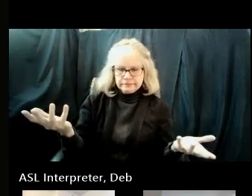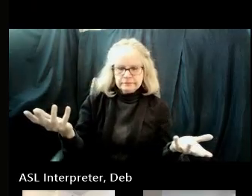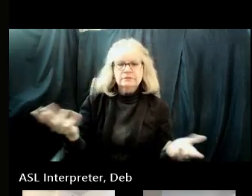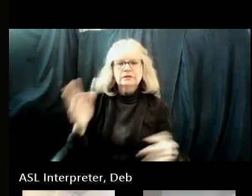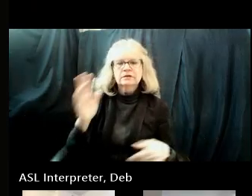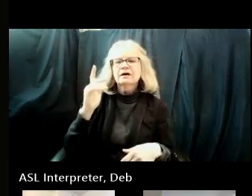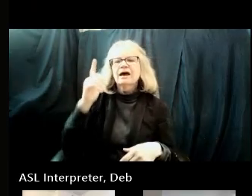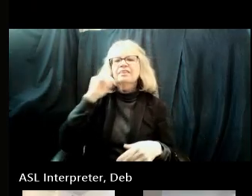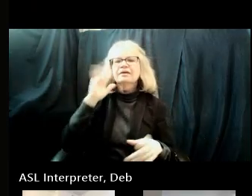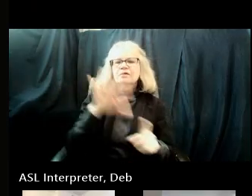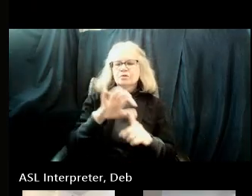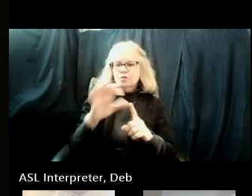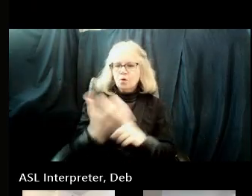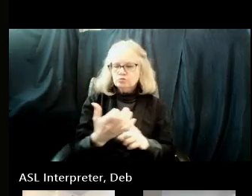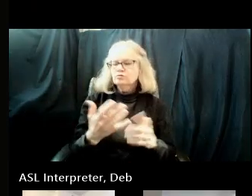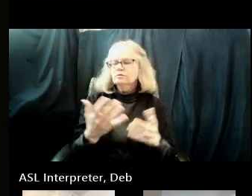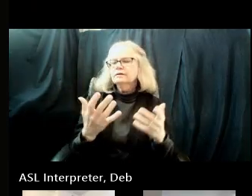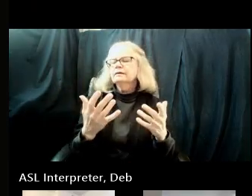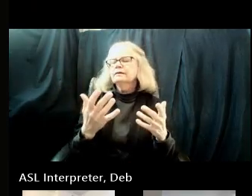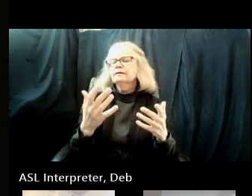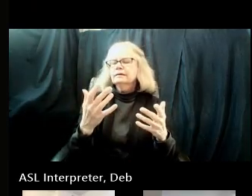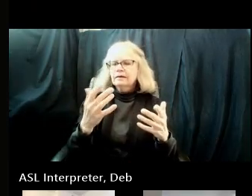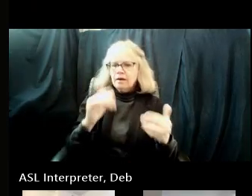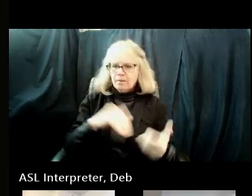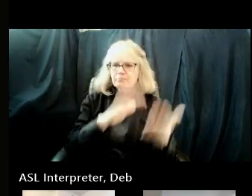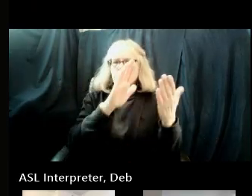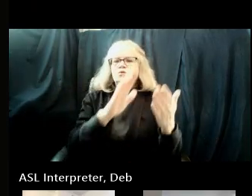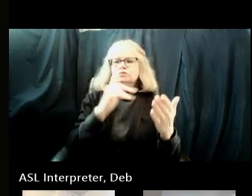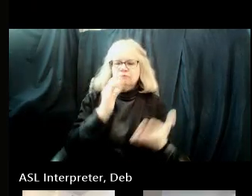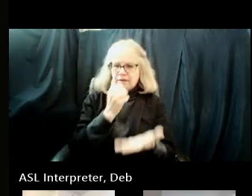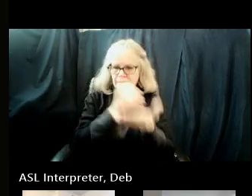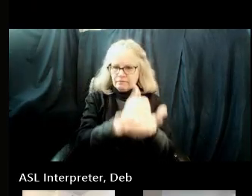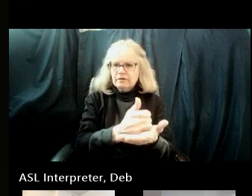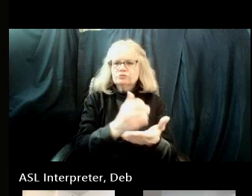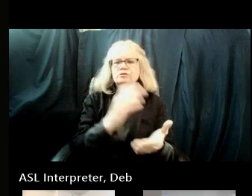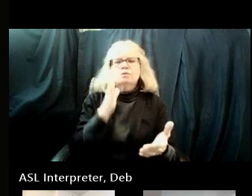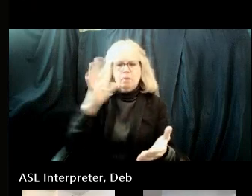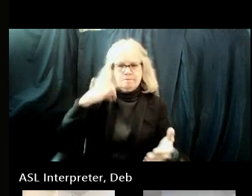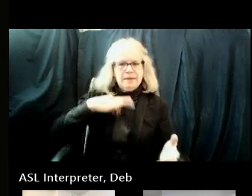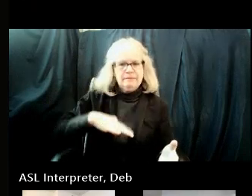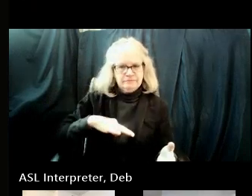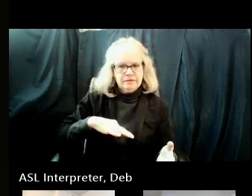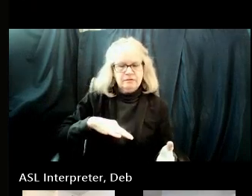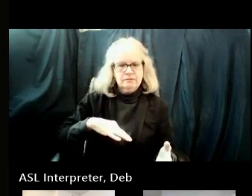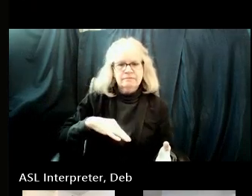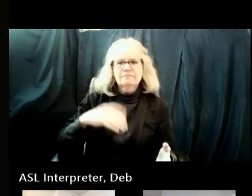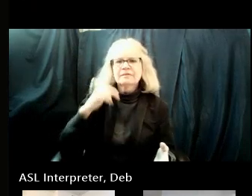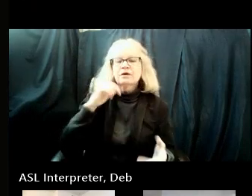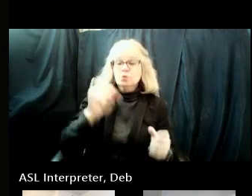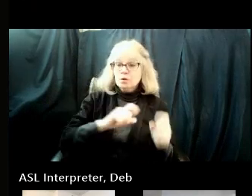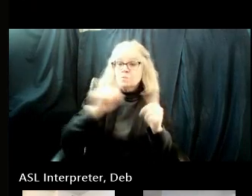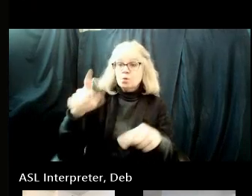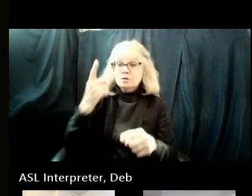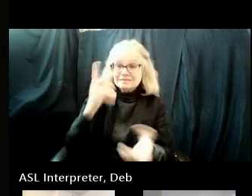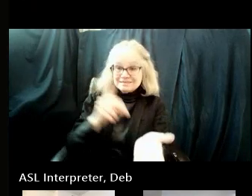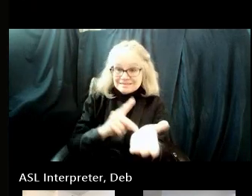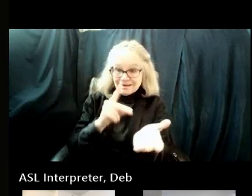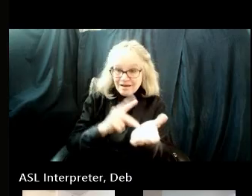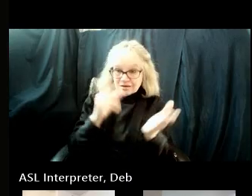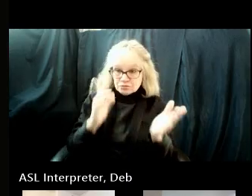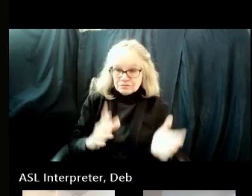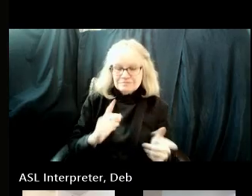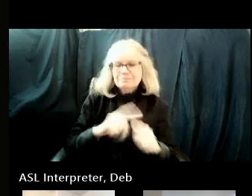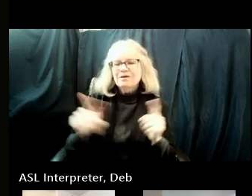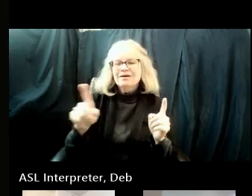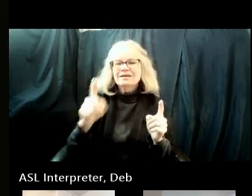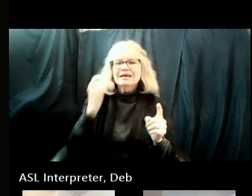think culturally sanctioned approaches to intervention can be really beneficial. You can go and see a psychiatrist, but if we can